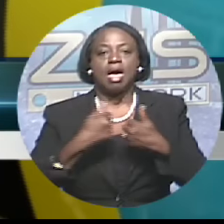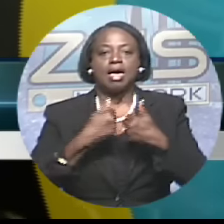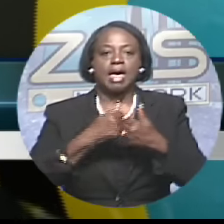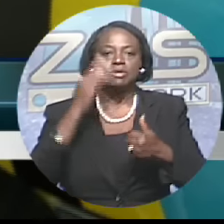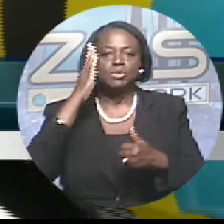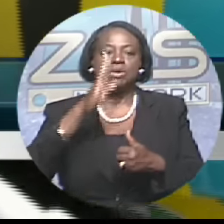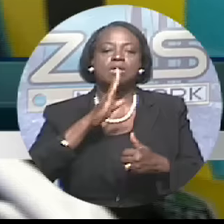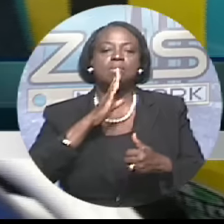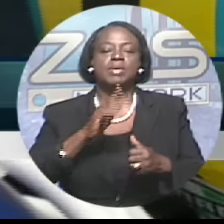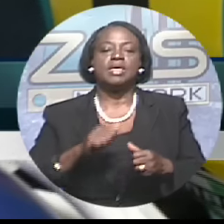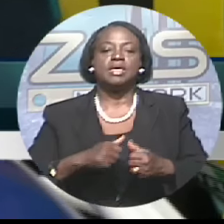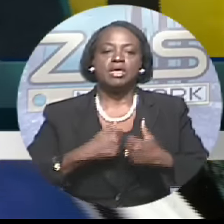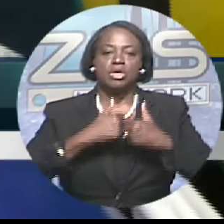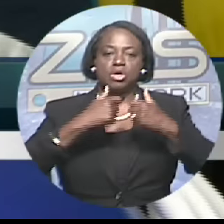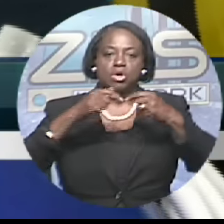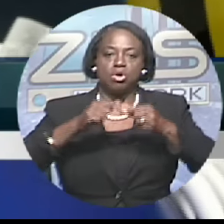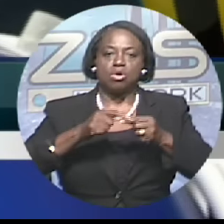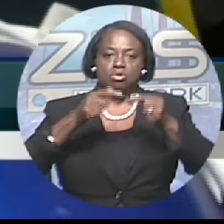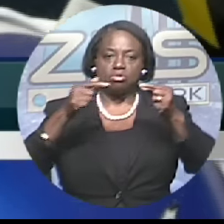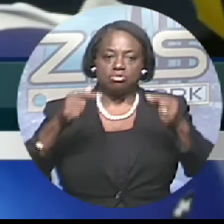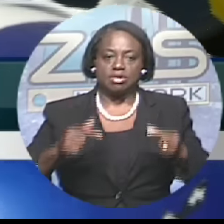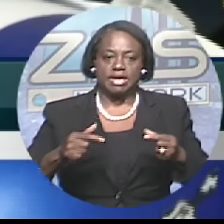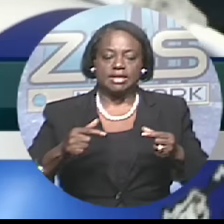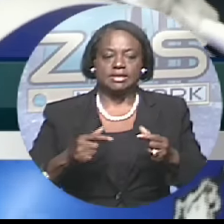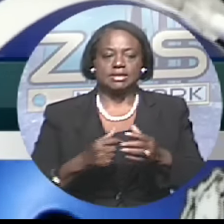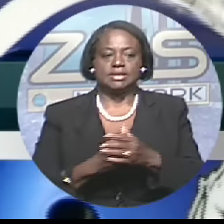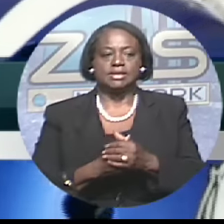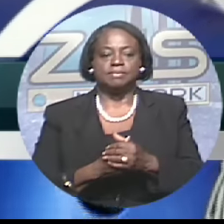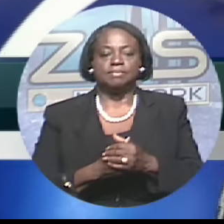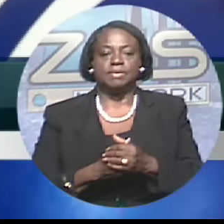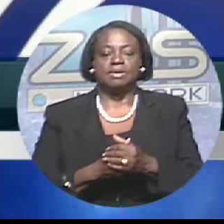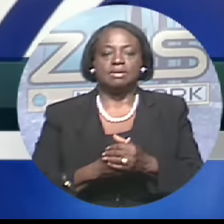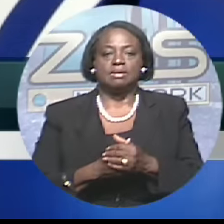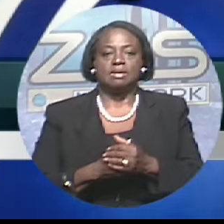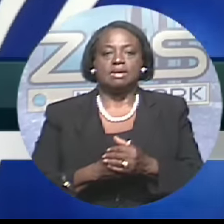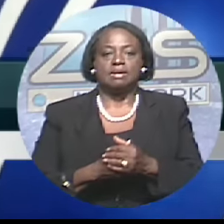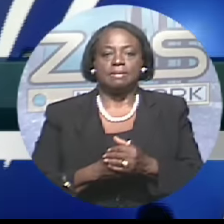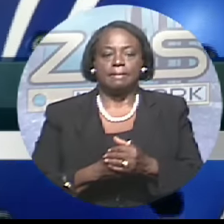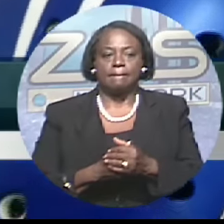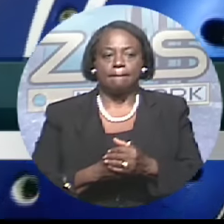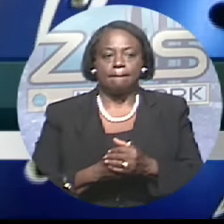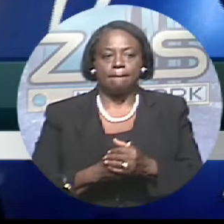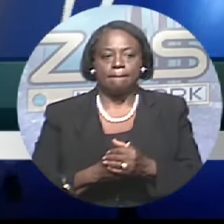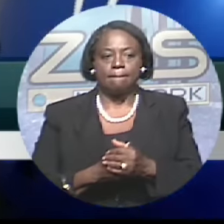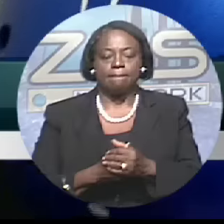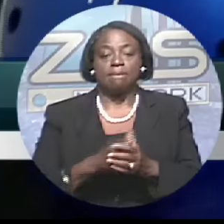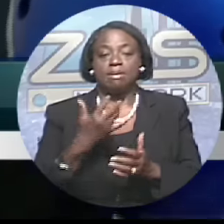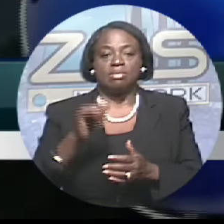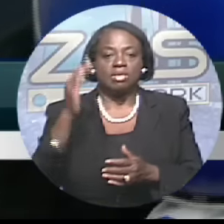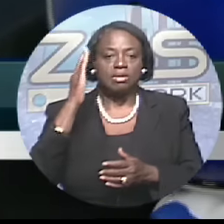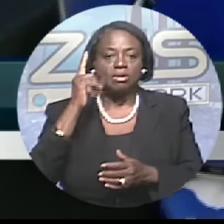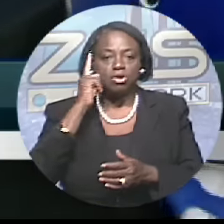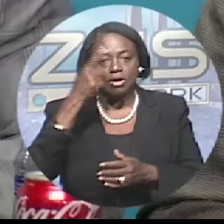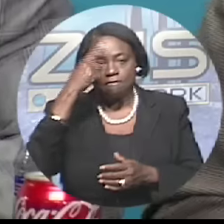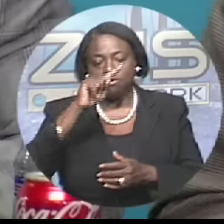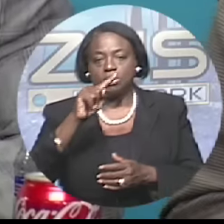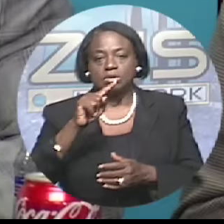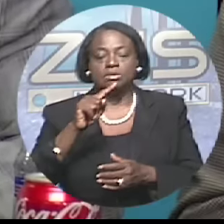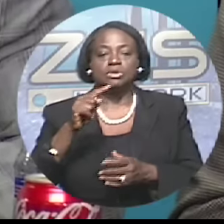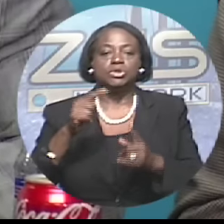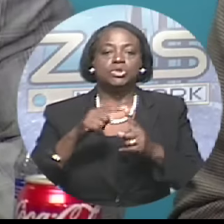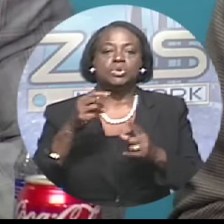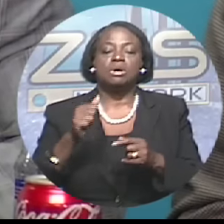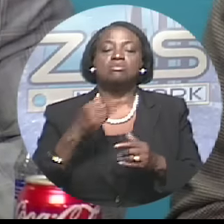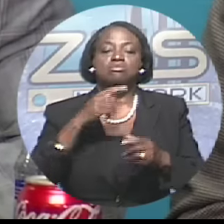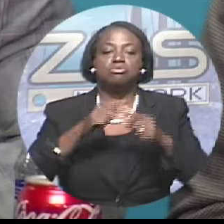going to just bring a high level of football, caliber football, to our bowl game, and just really looking forward to a great week. But this